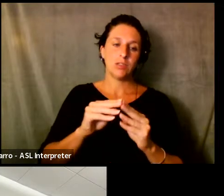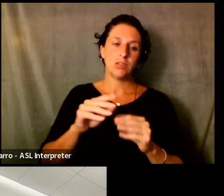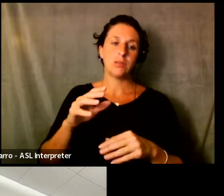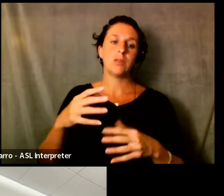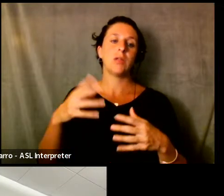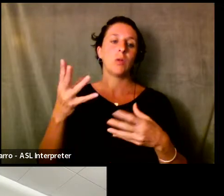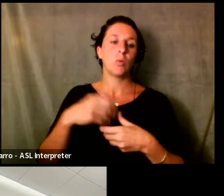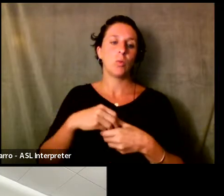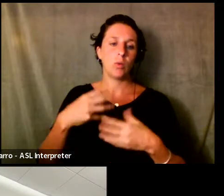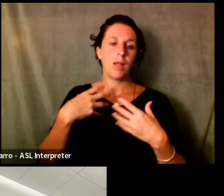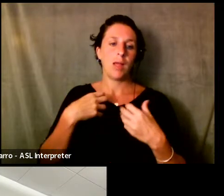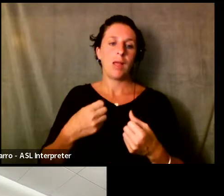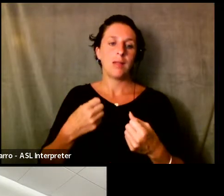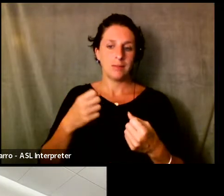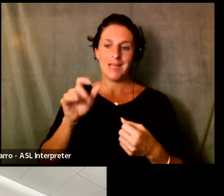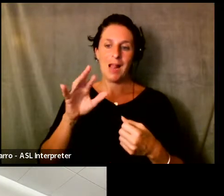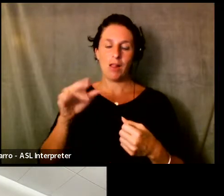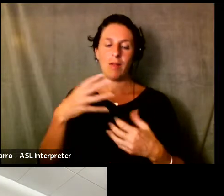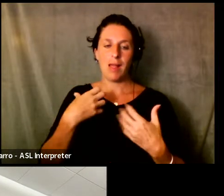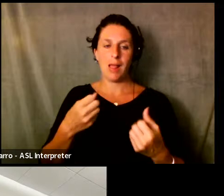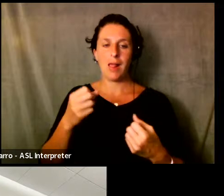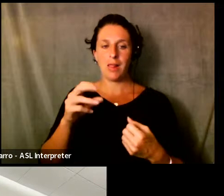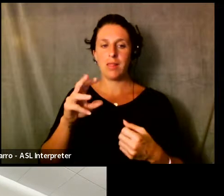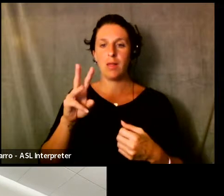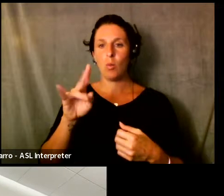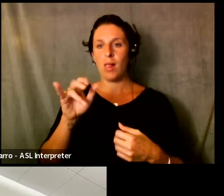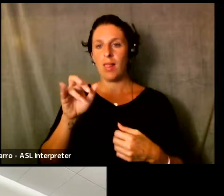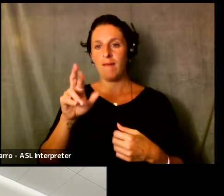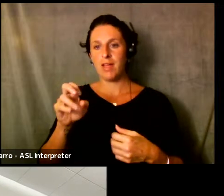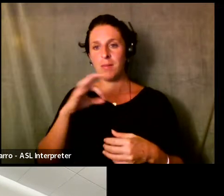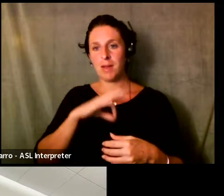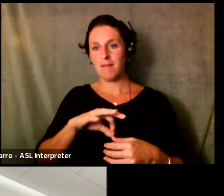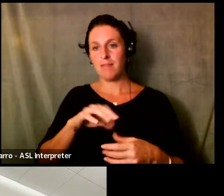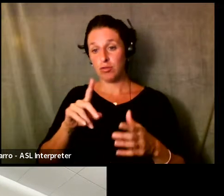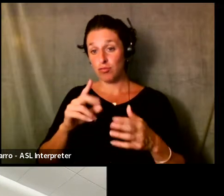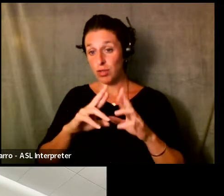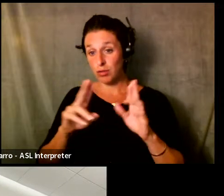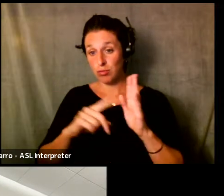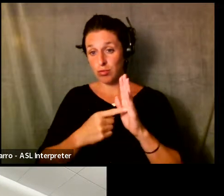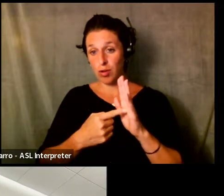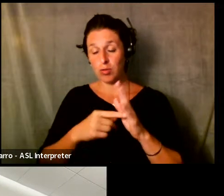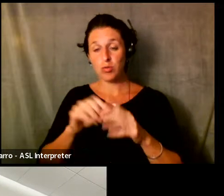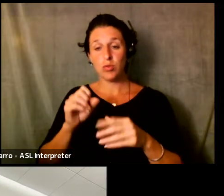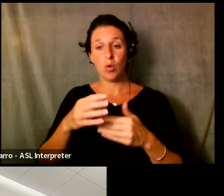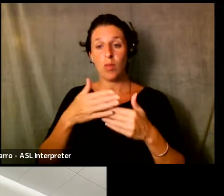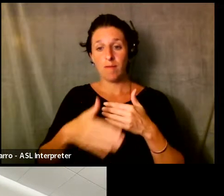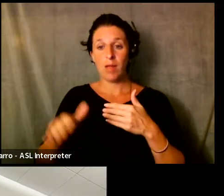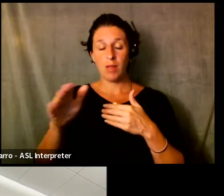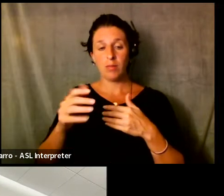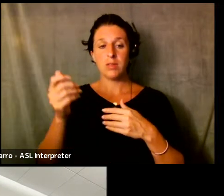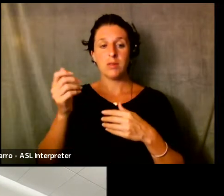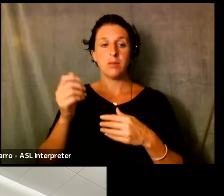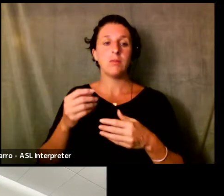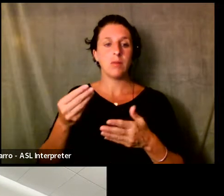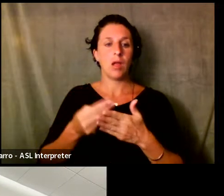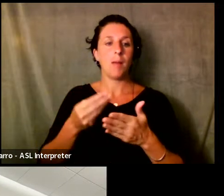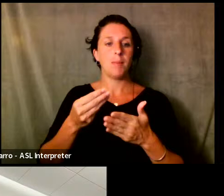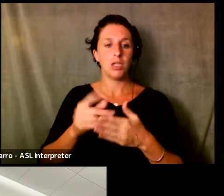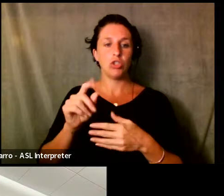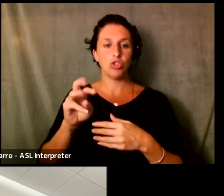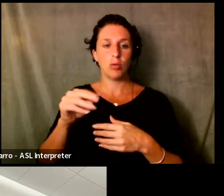benefits. So I'm ready to start. Are you going to I'll start? do the Okay, go first ahead. part, yeah. So the following are the compensation terms for the